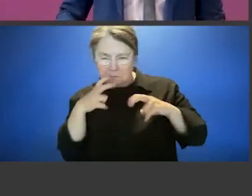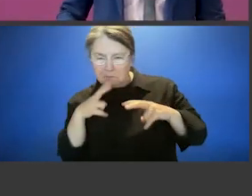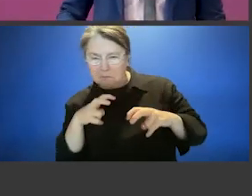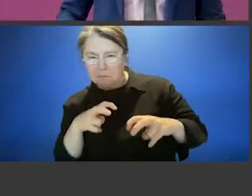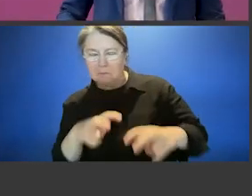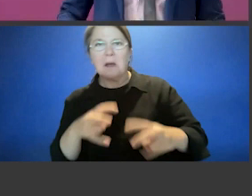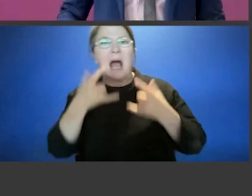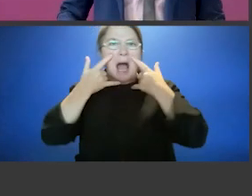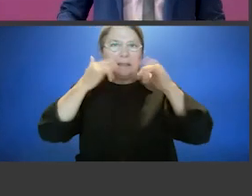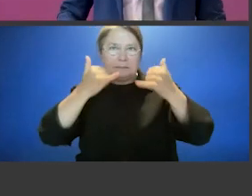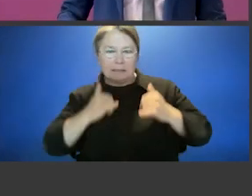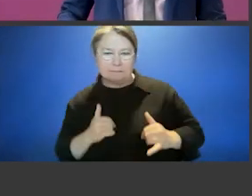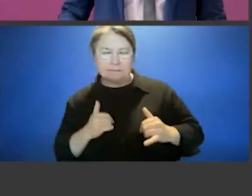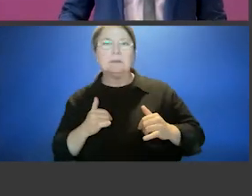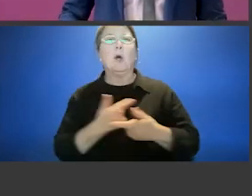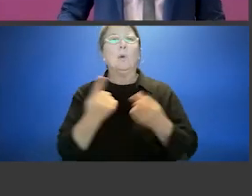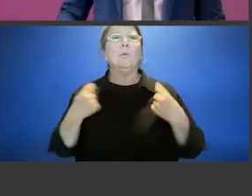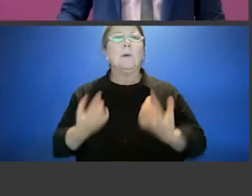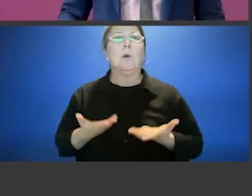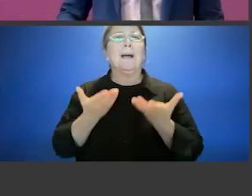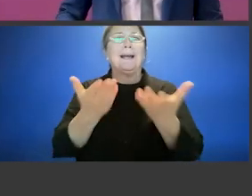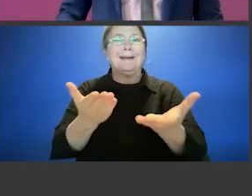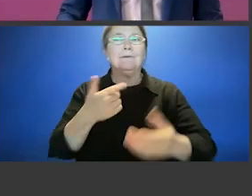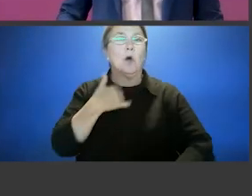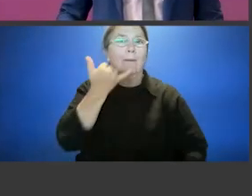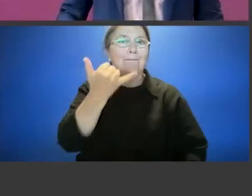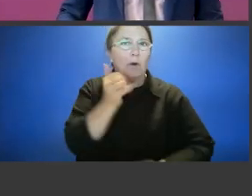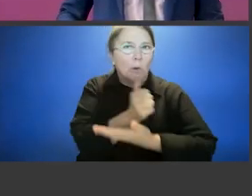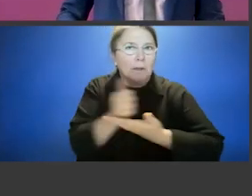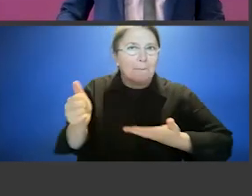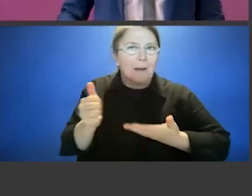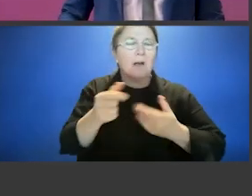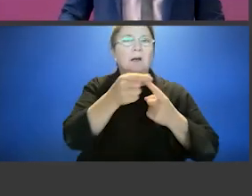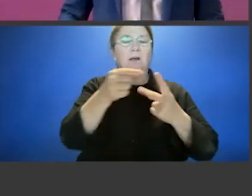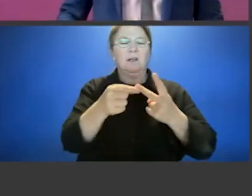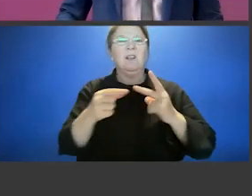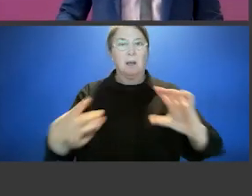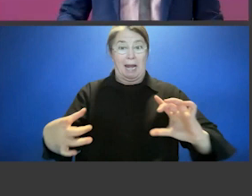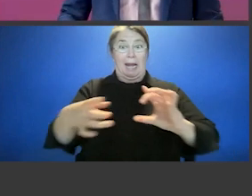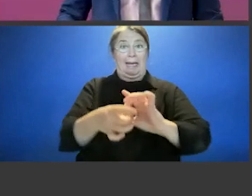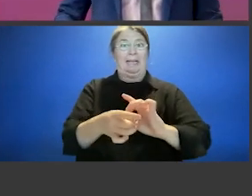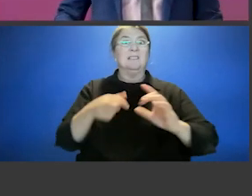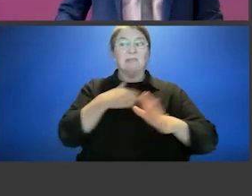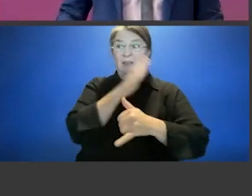reporting phone number as well as the link to the reporting section on our website at the end of our presentation.